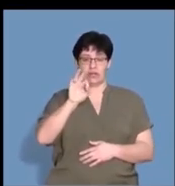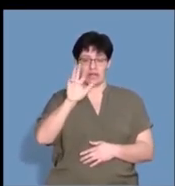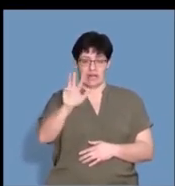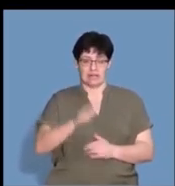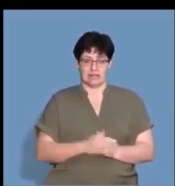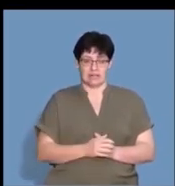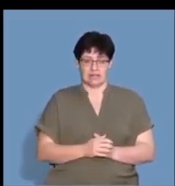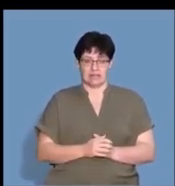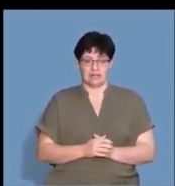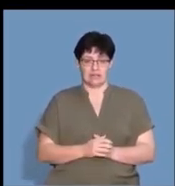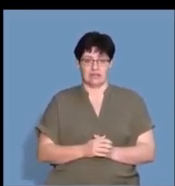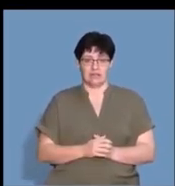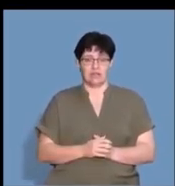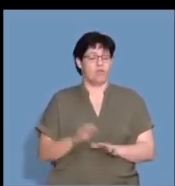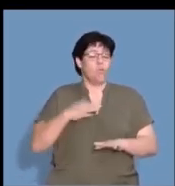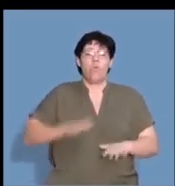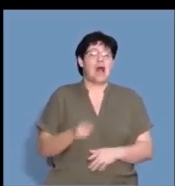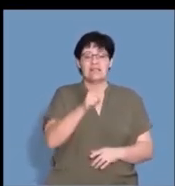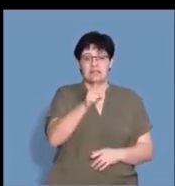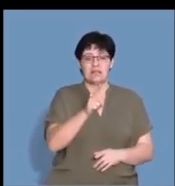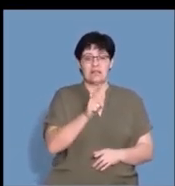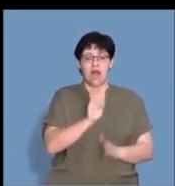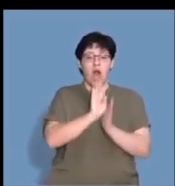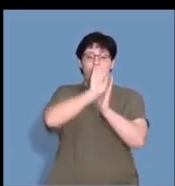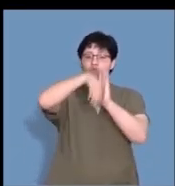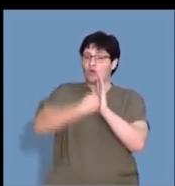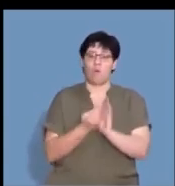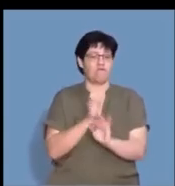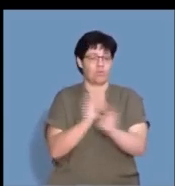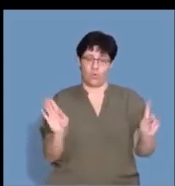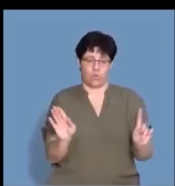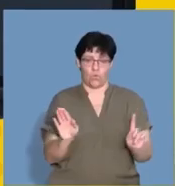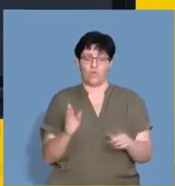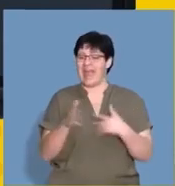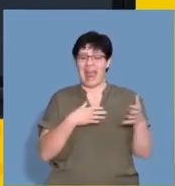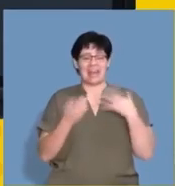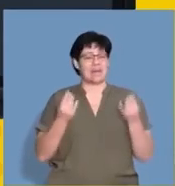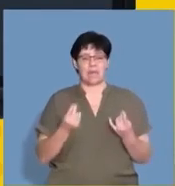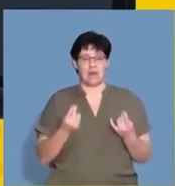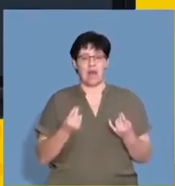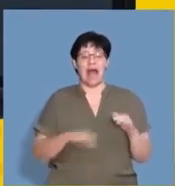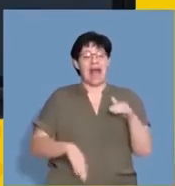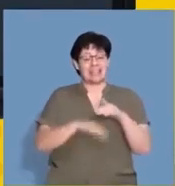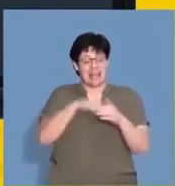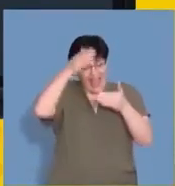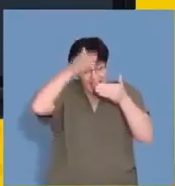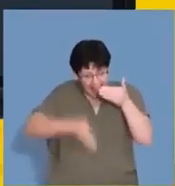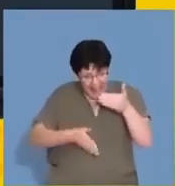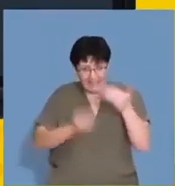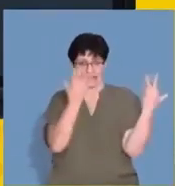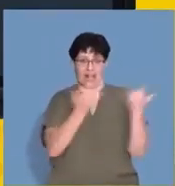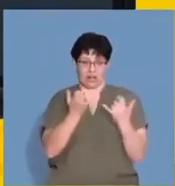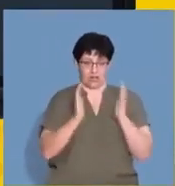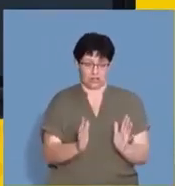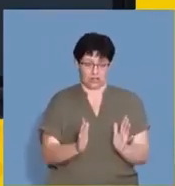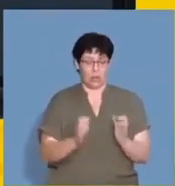28.239. I don't want you to round off any of these questions, any of these numbers, until the very end of your